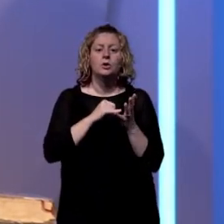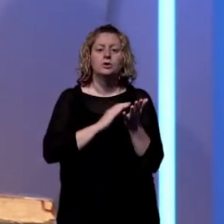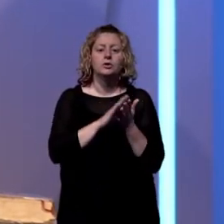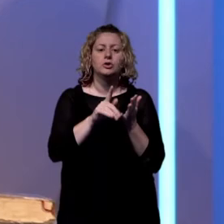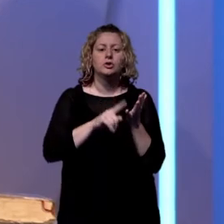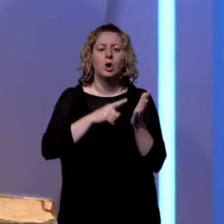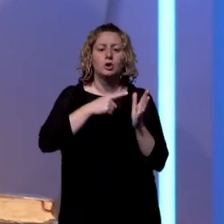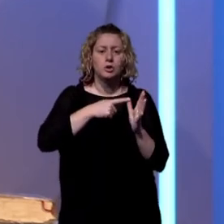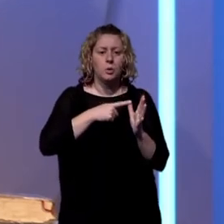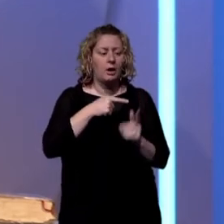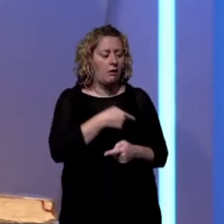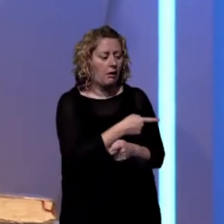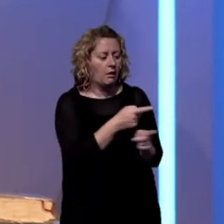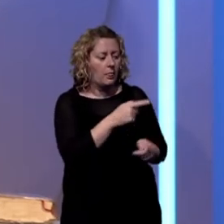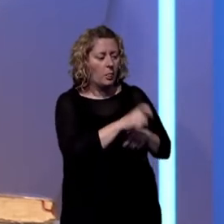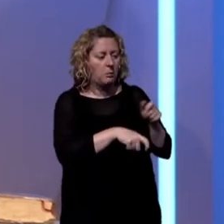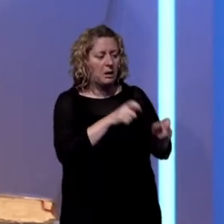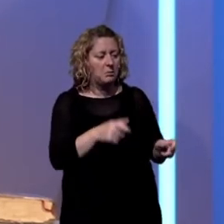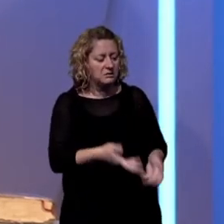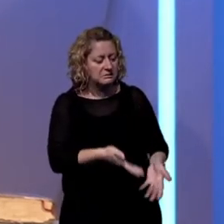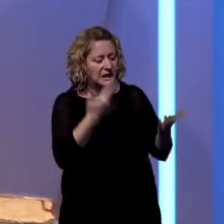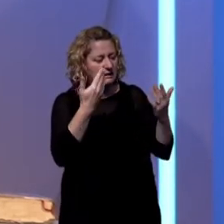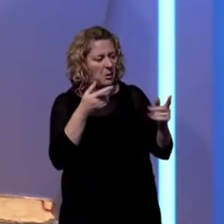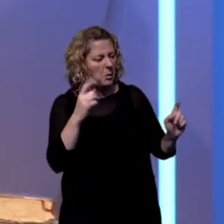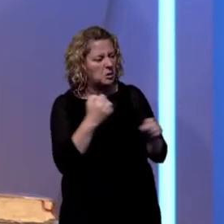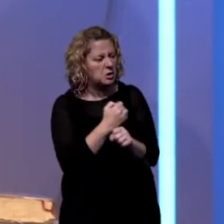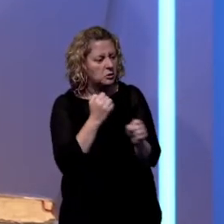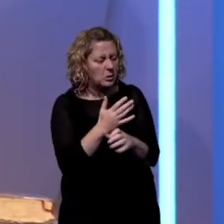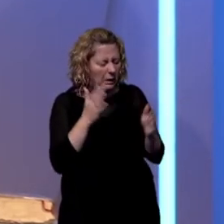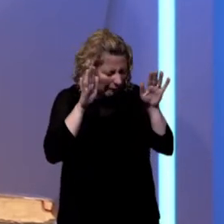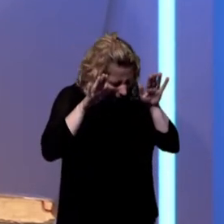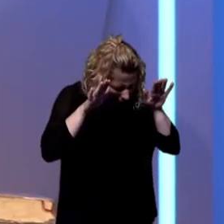The Lord said, stand up, what are you doing on your face?